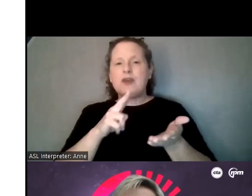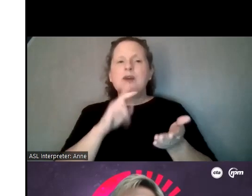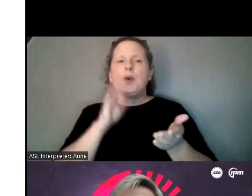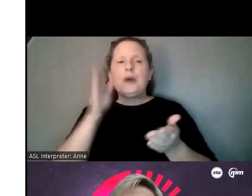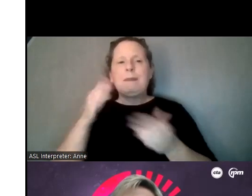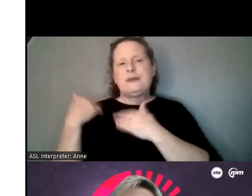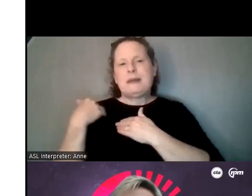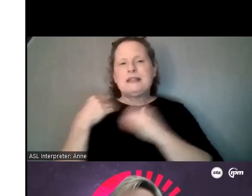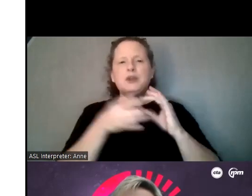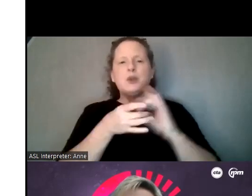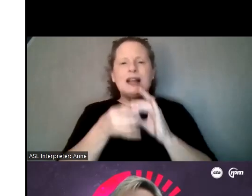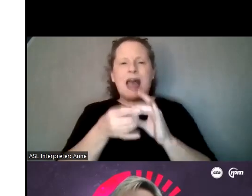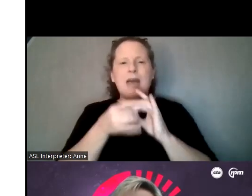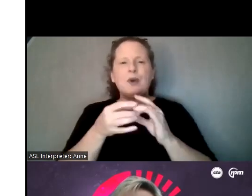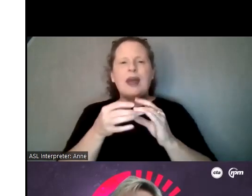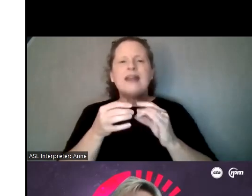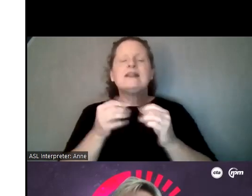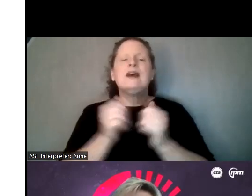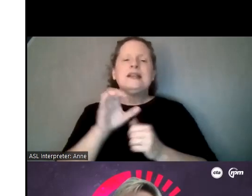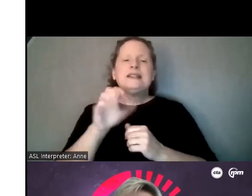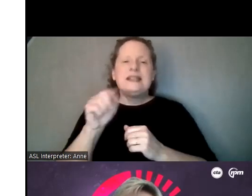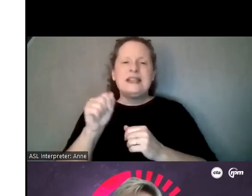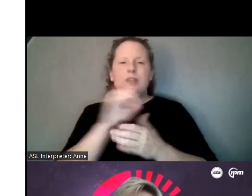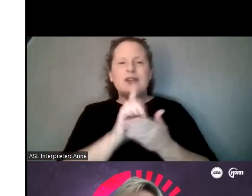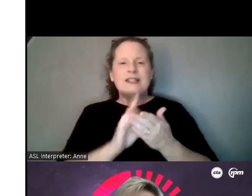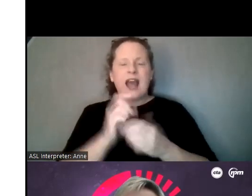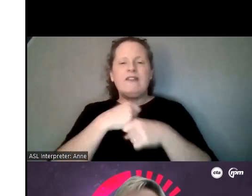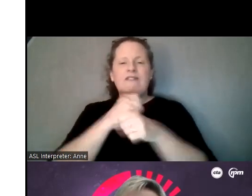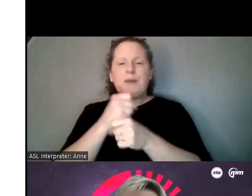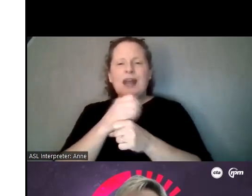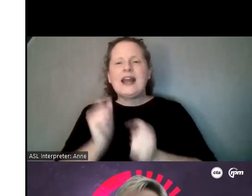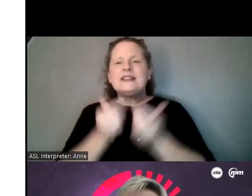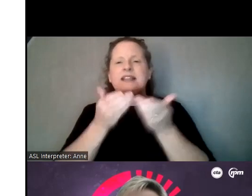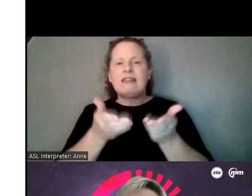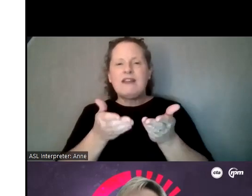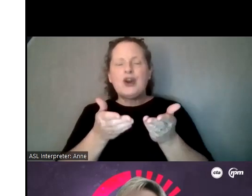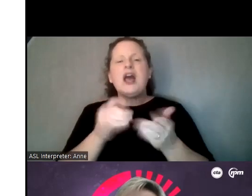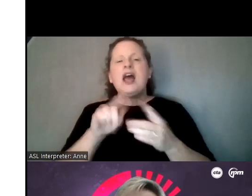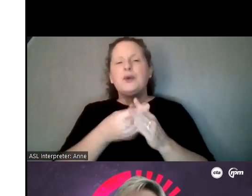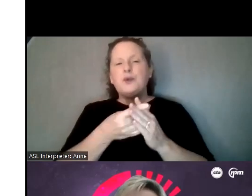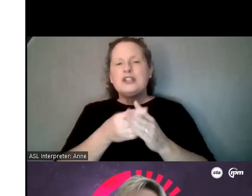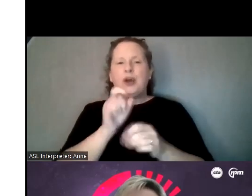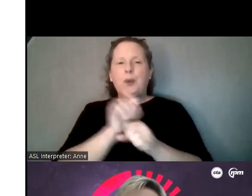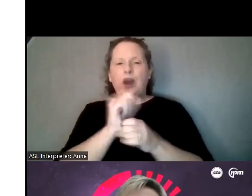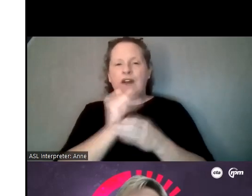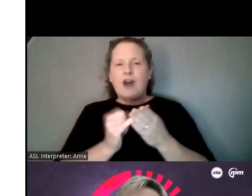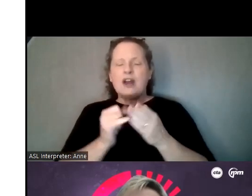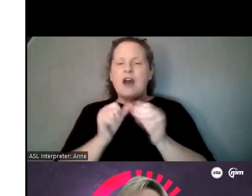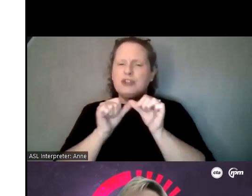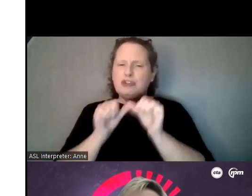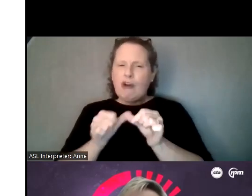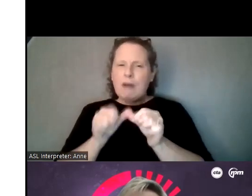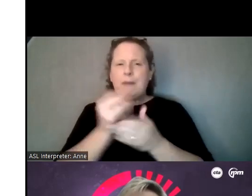with CTA to design, fabricate, and deliver an original work of art of durable materials and